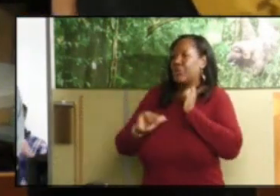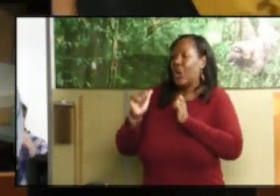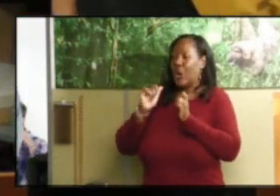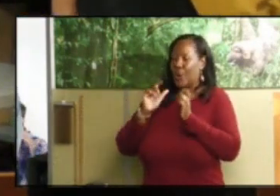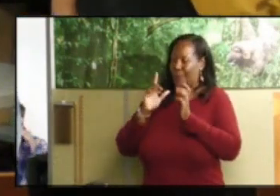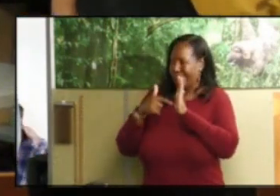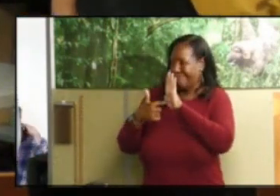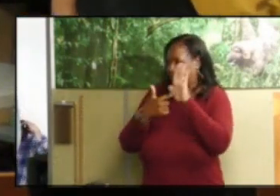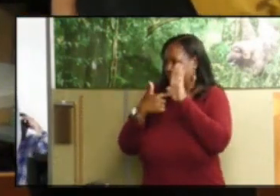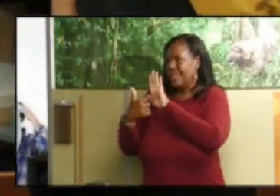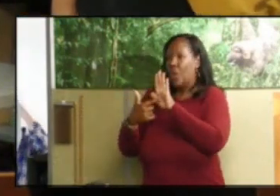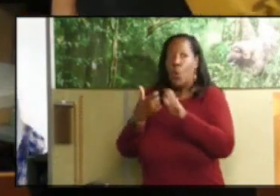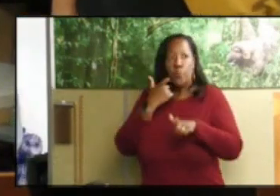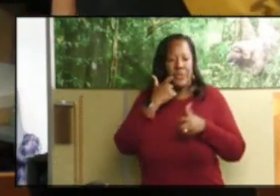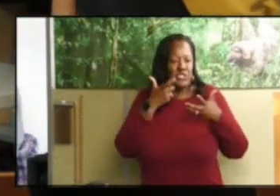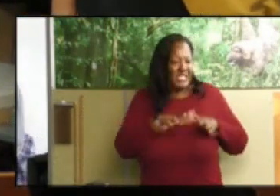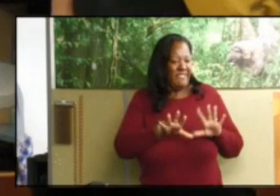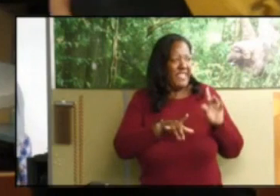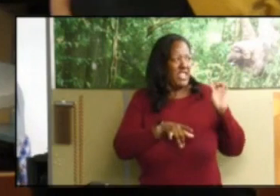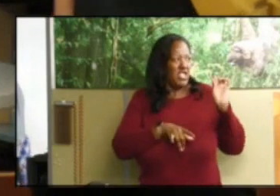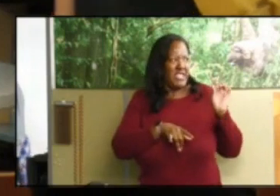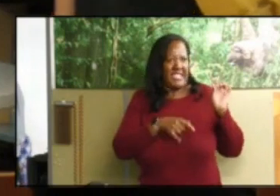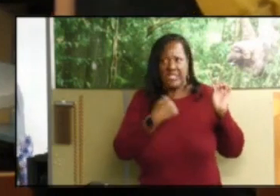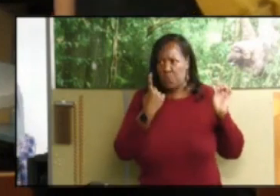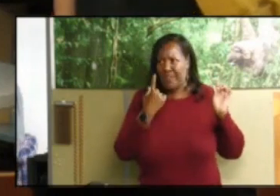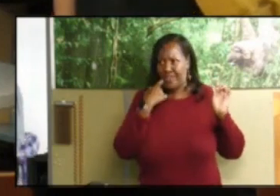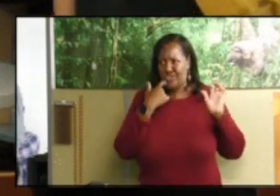like yesterday, but I think it was earlier this year.